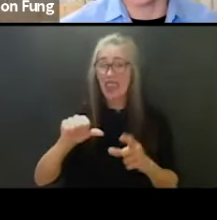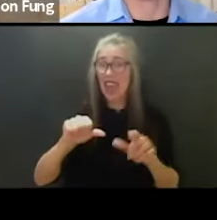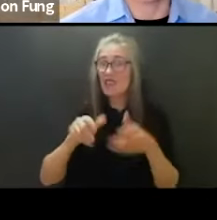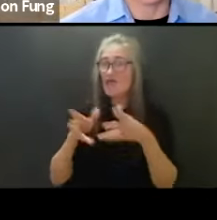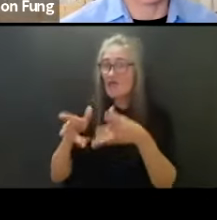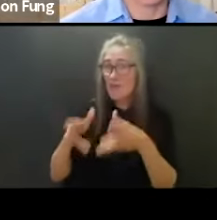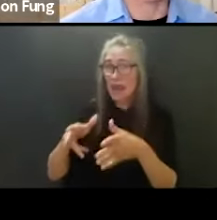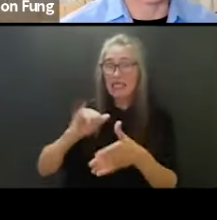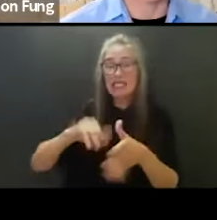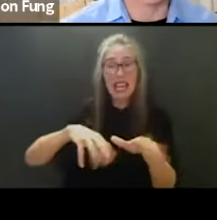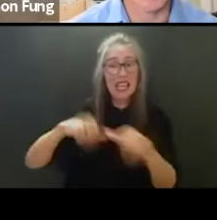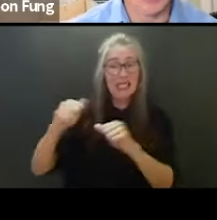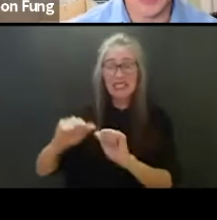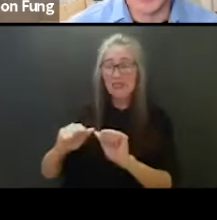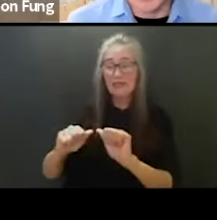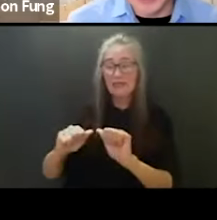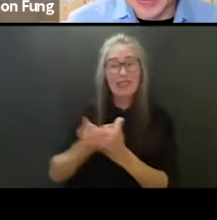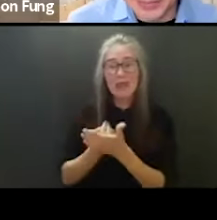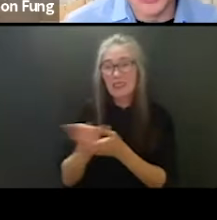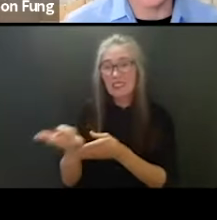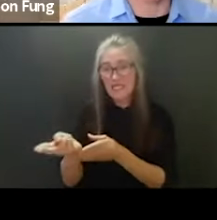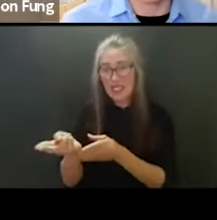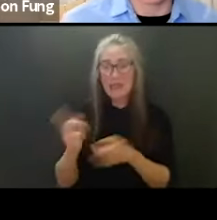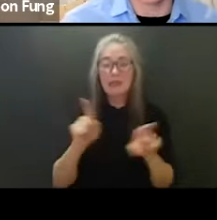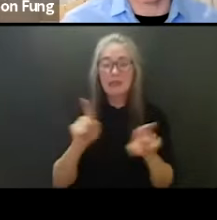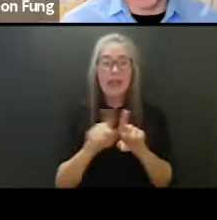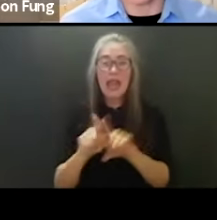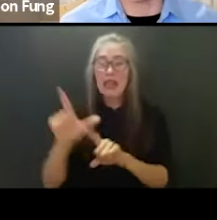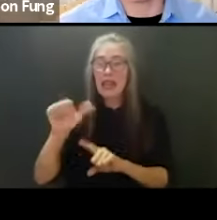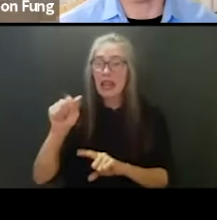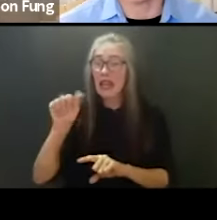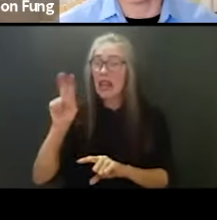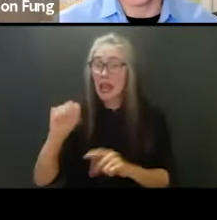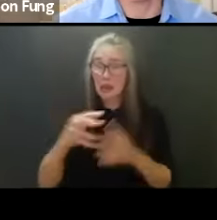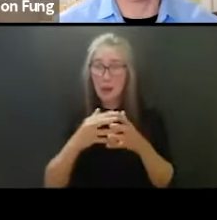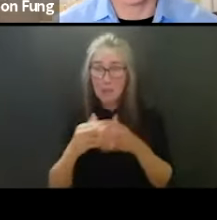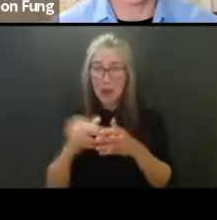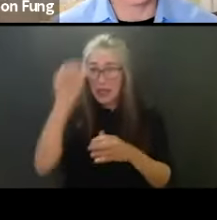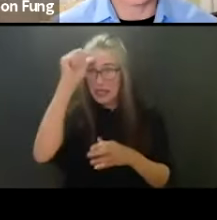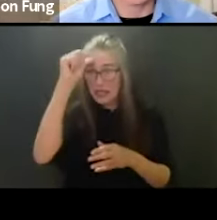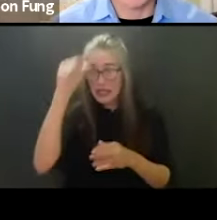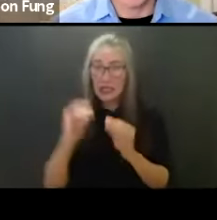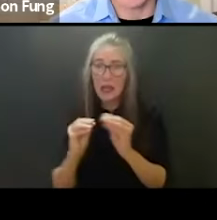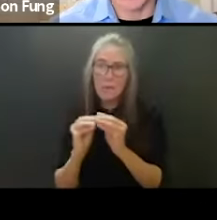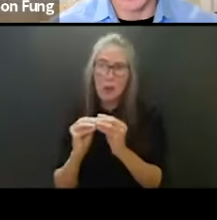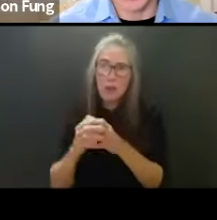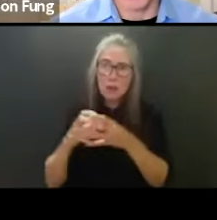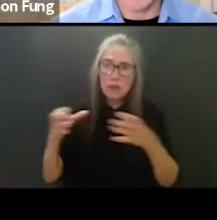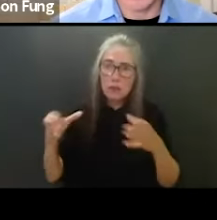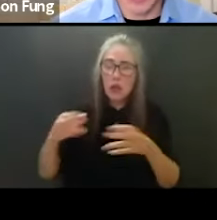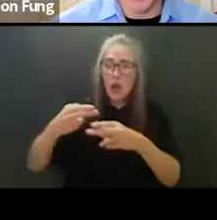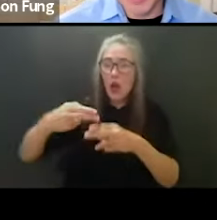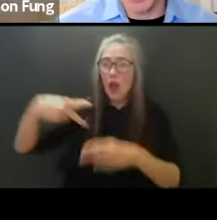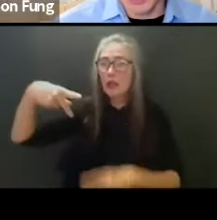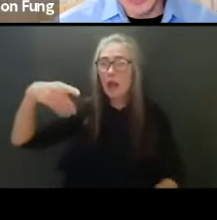and the defeat of the Remain side. And it was also marked in parts of Europe and Latin America and India by the